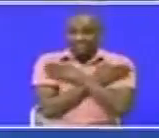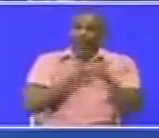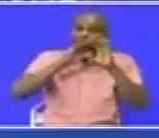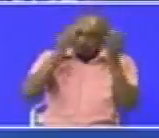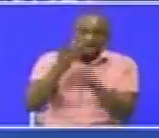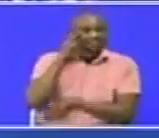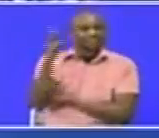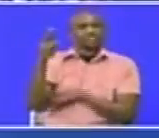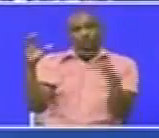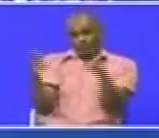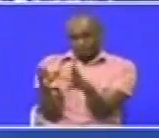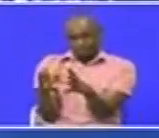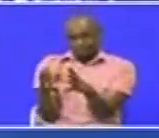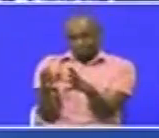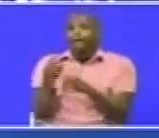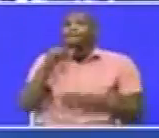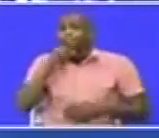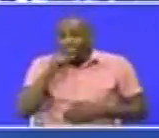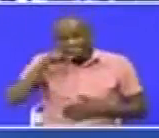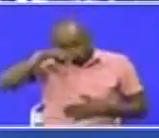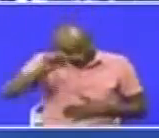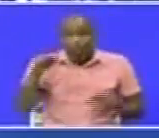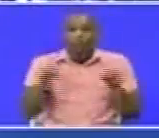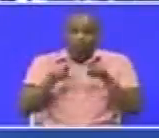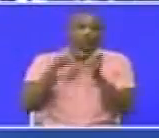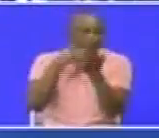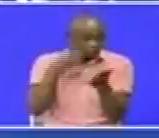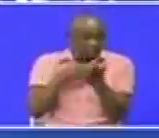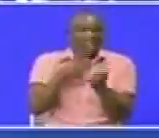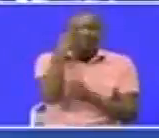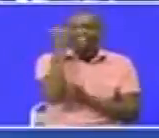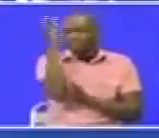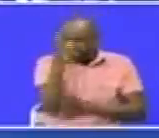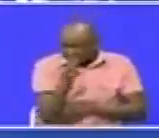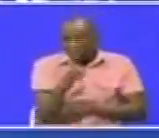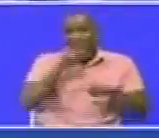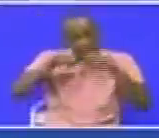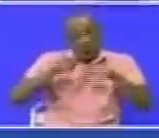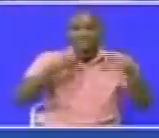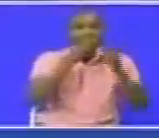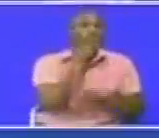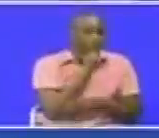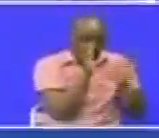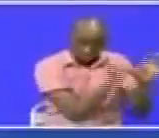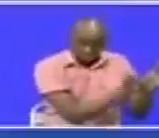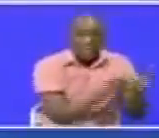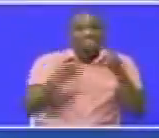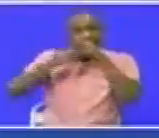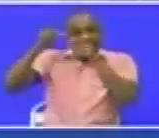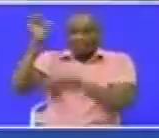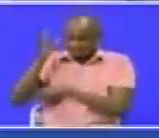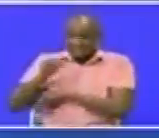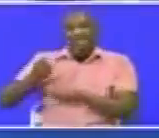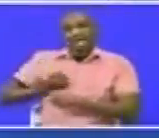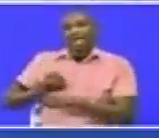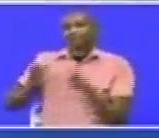Vision. The boys are, however, not left out, as 30% of the bicycles are distributed to them, while 70% are